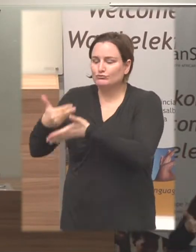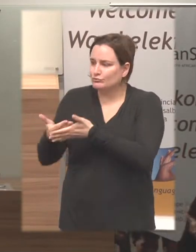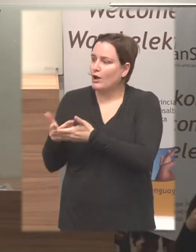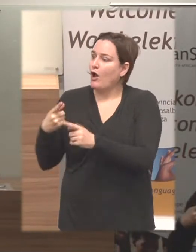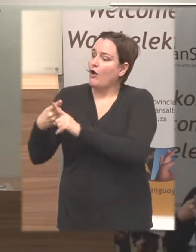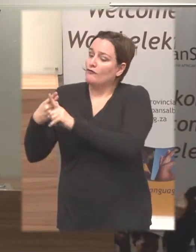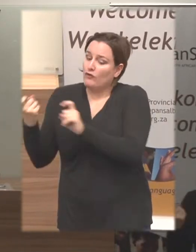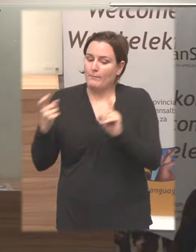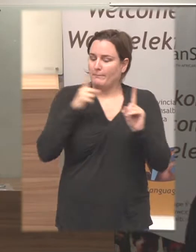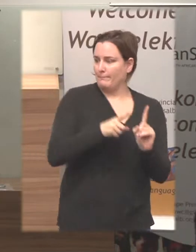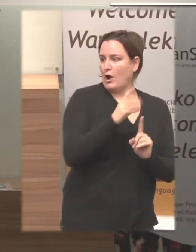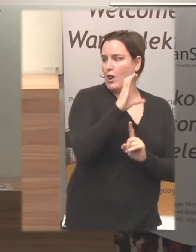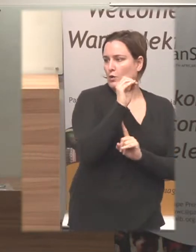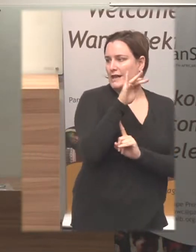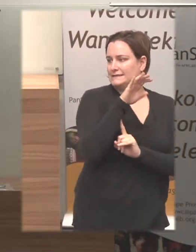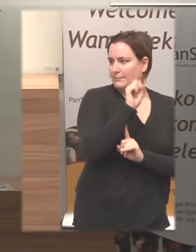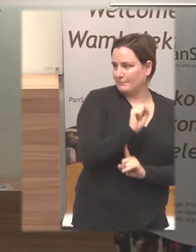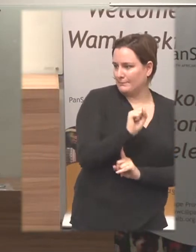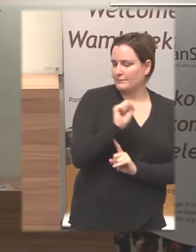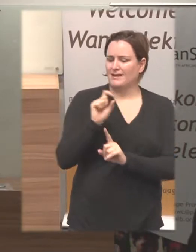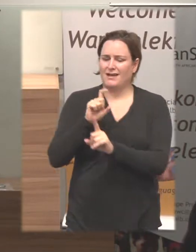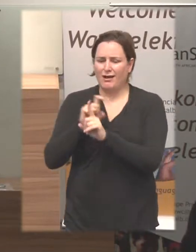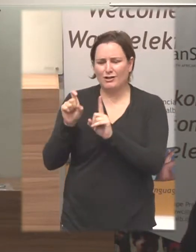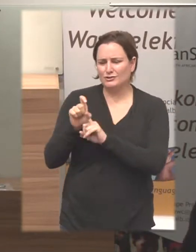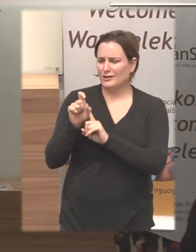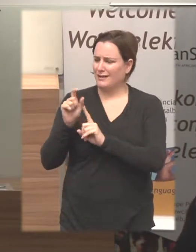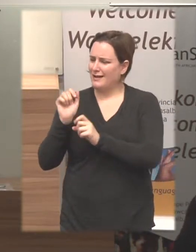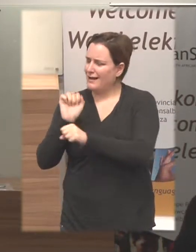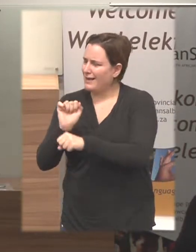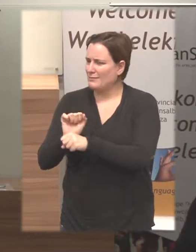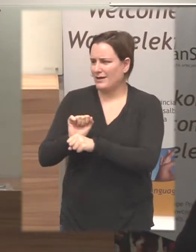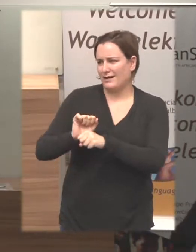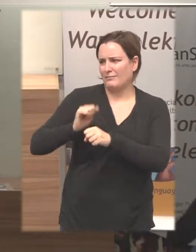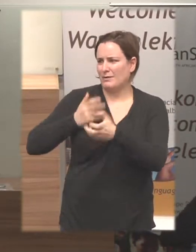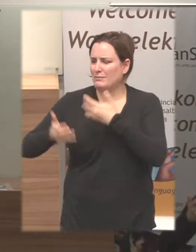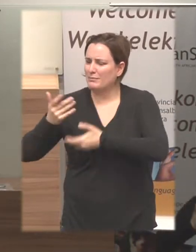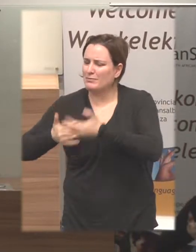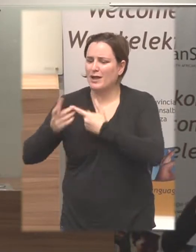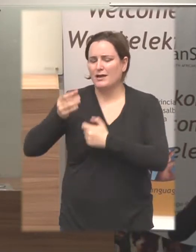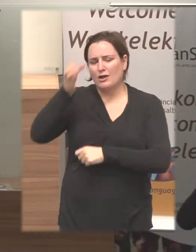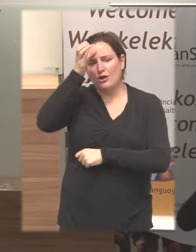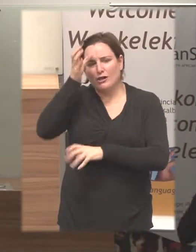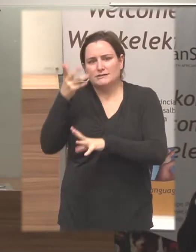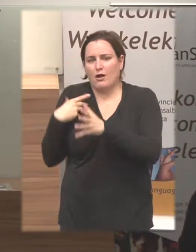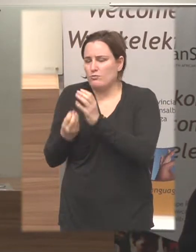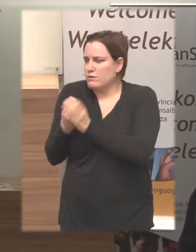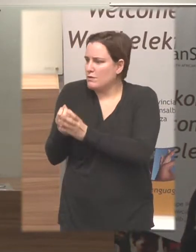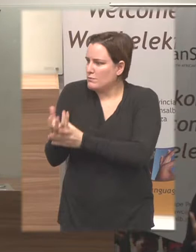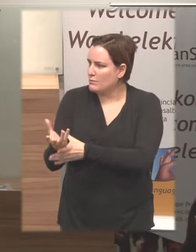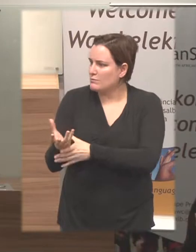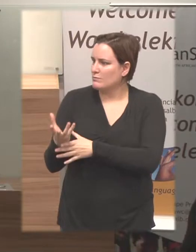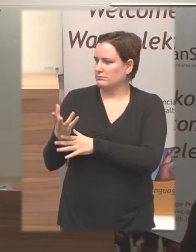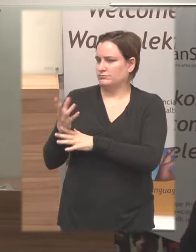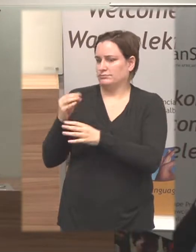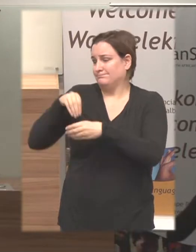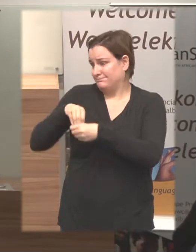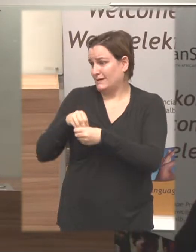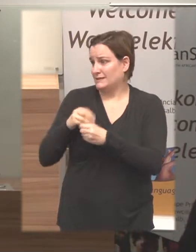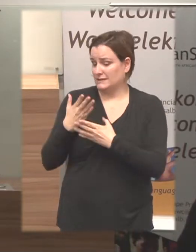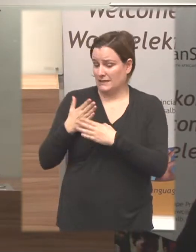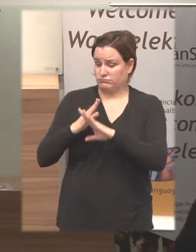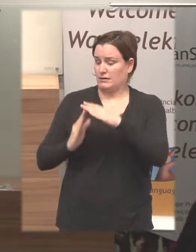colonialism, but that define culture, labor, intersubjective relations, and knowledge production well beyond the strict limits of